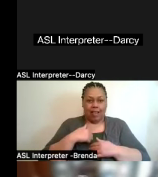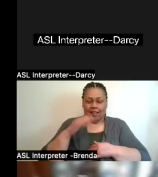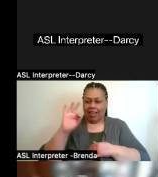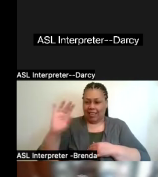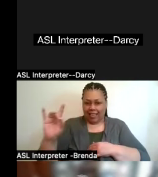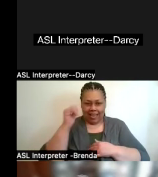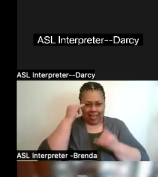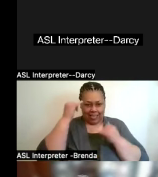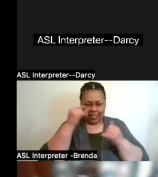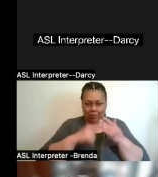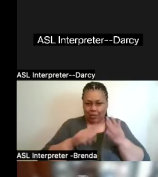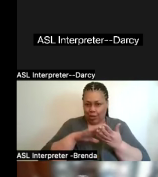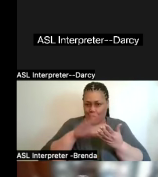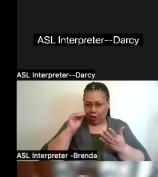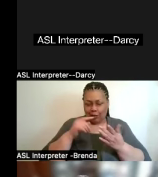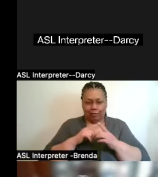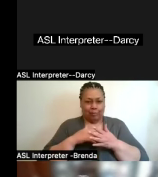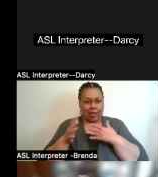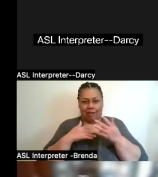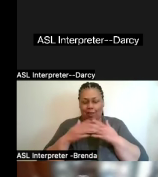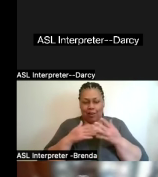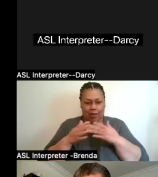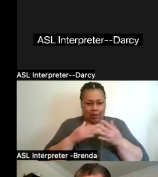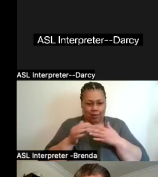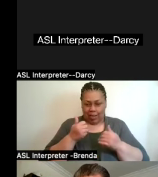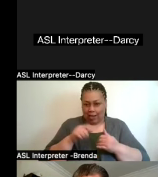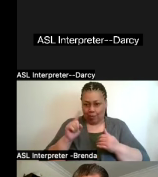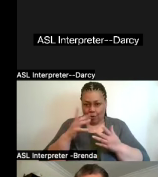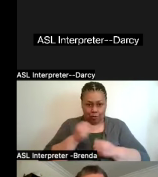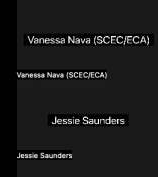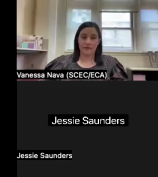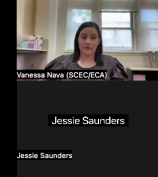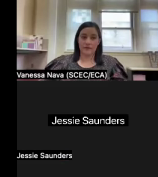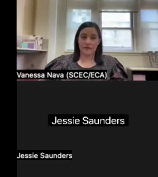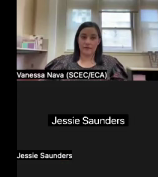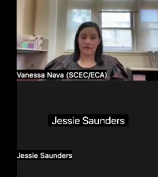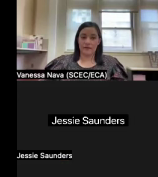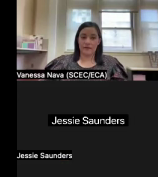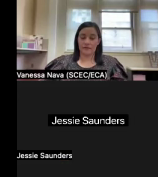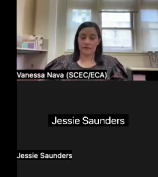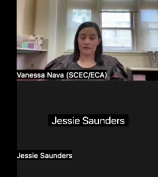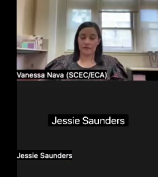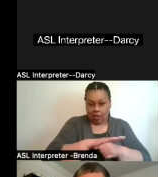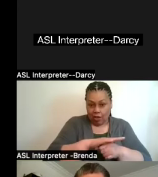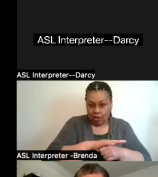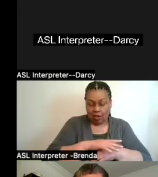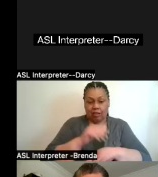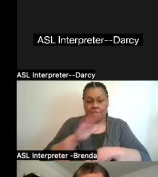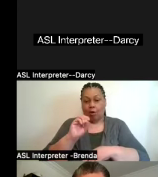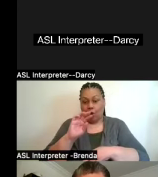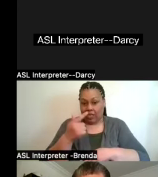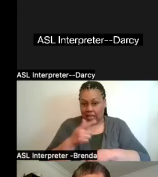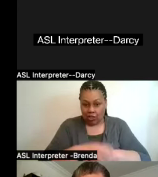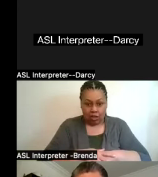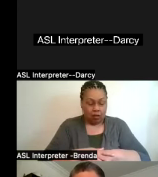learned or whatever, but whatever anybody wants to share with us, either what you're doing in your area, your